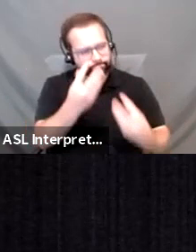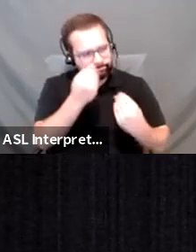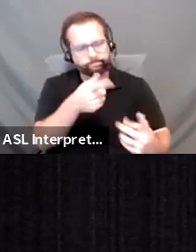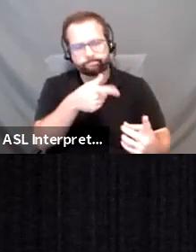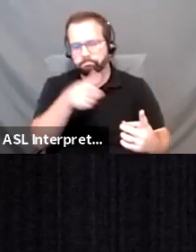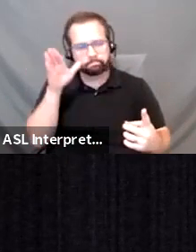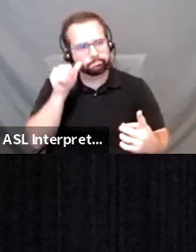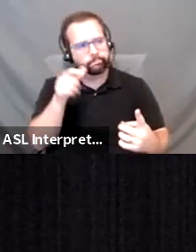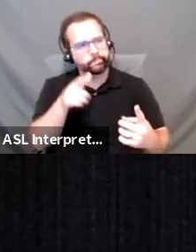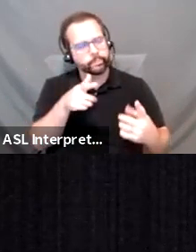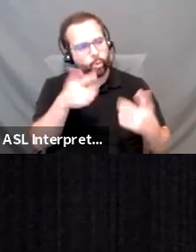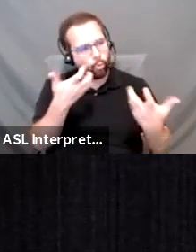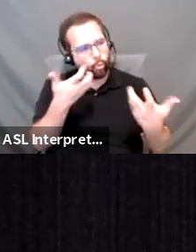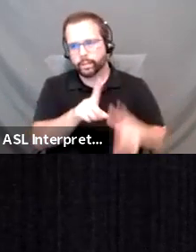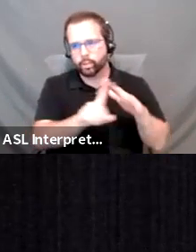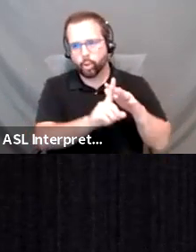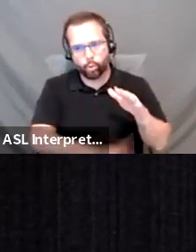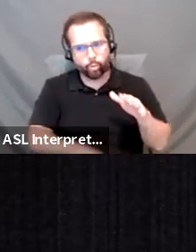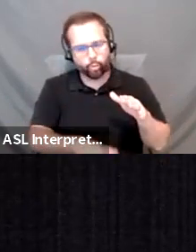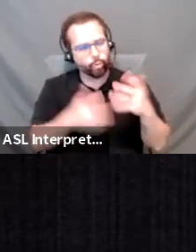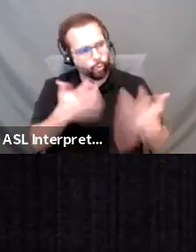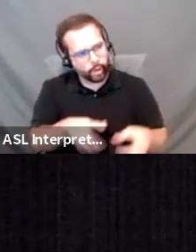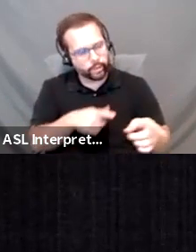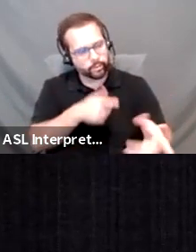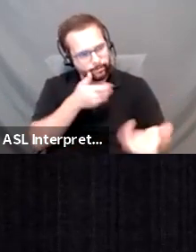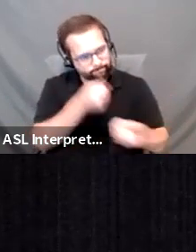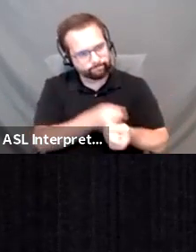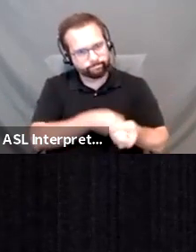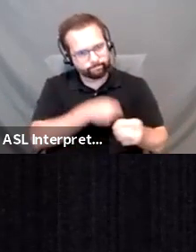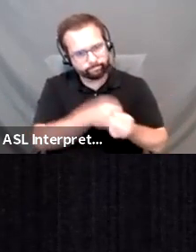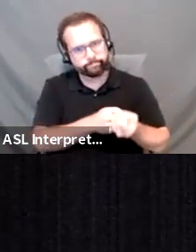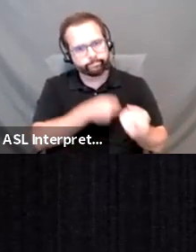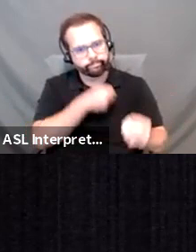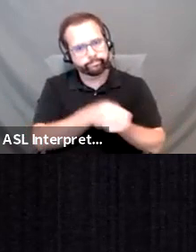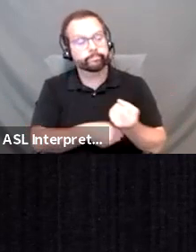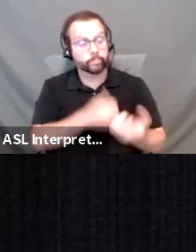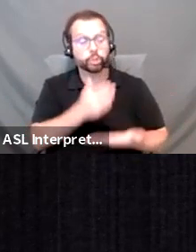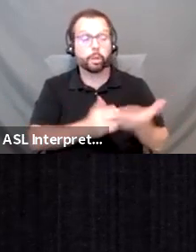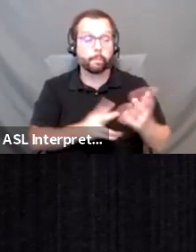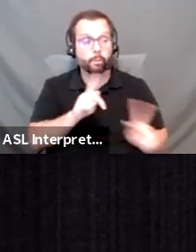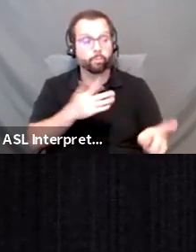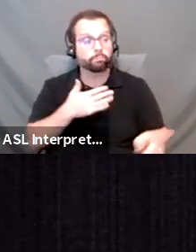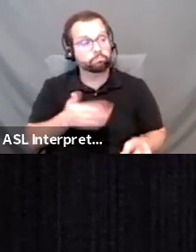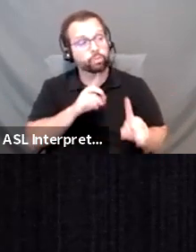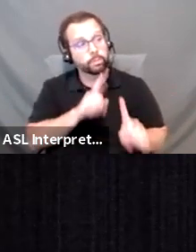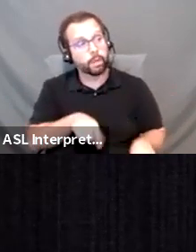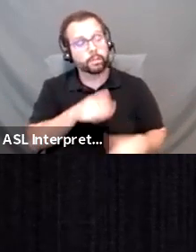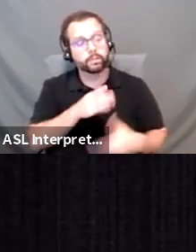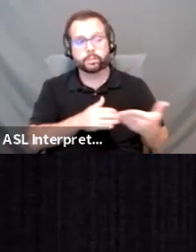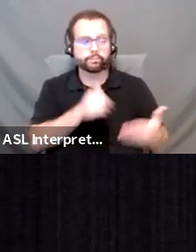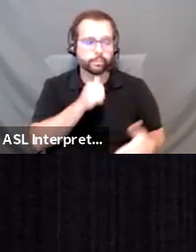that assistance, follow up with them, which I've done. And some people have been responsive, and some people just they got what they wanted and they've moved